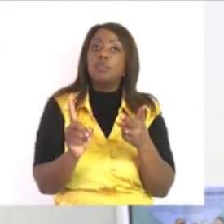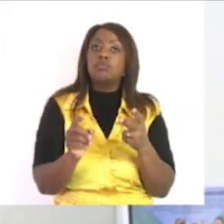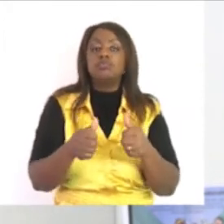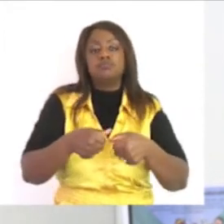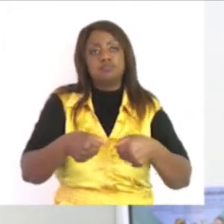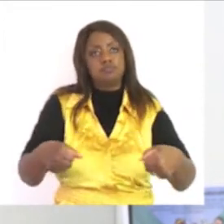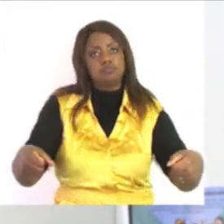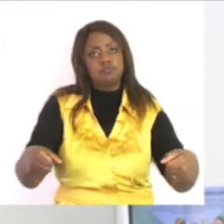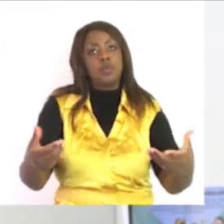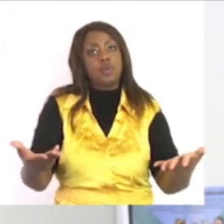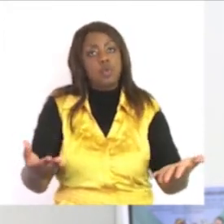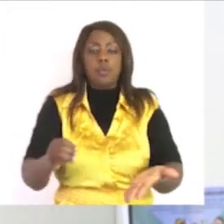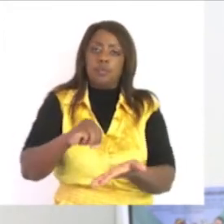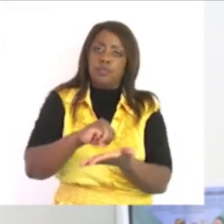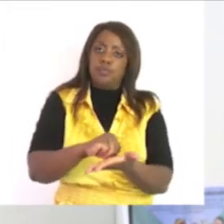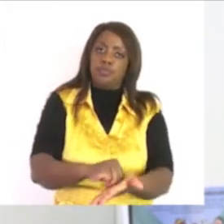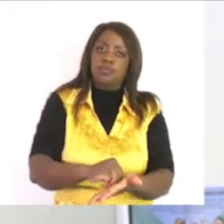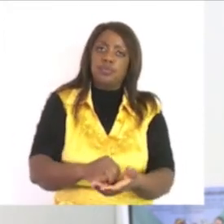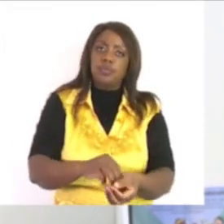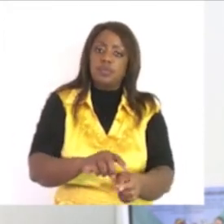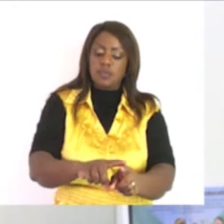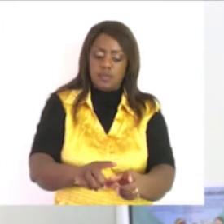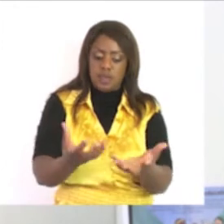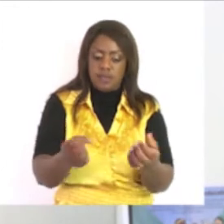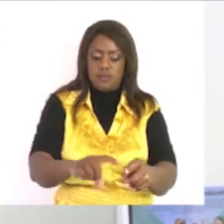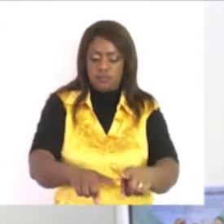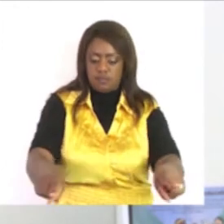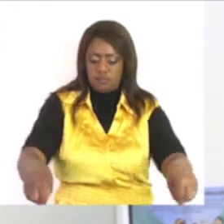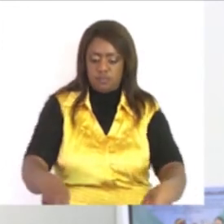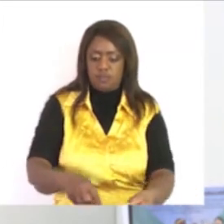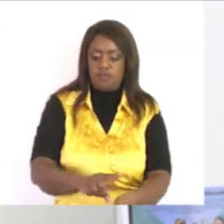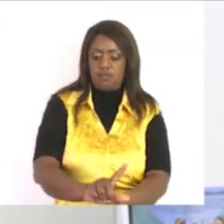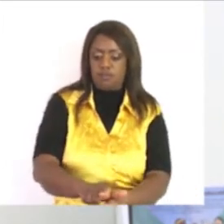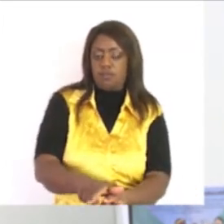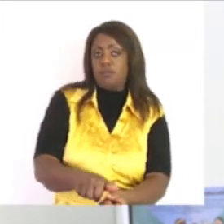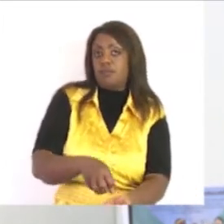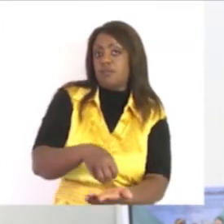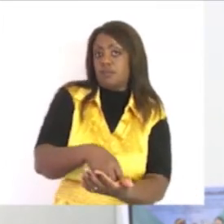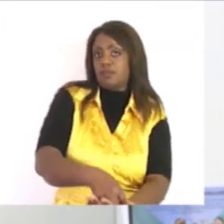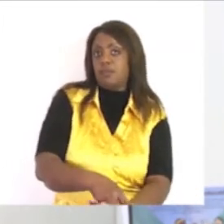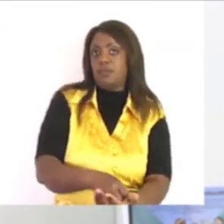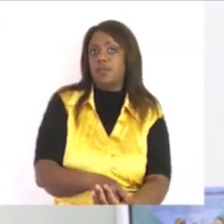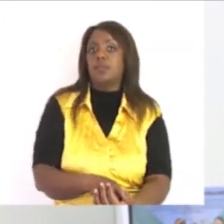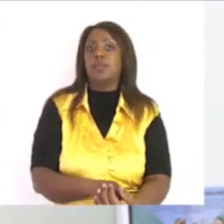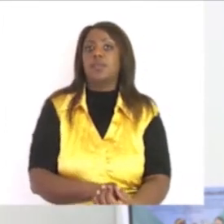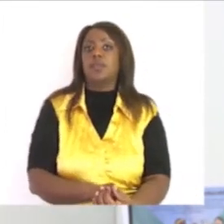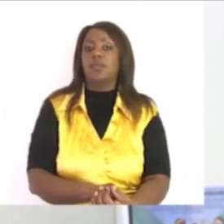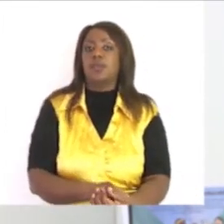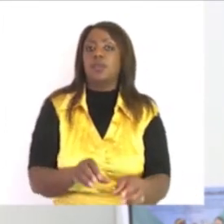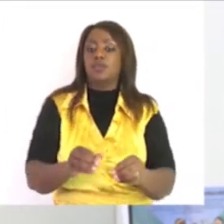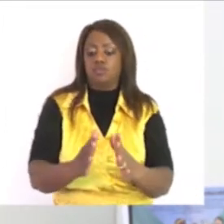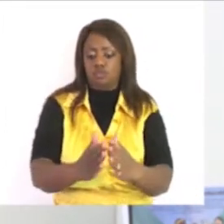Then I have got a bathroom scale here. So I'll put it on the table